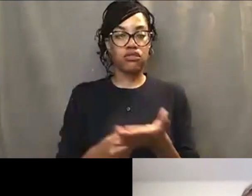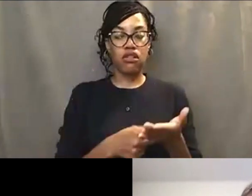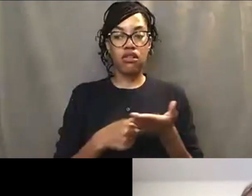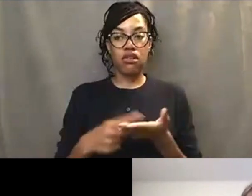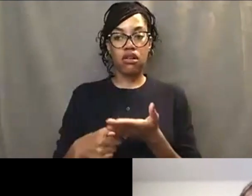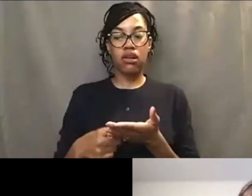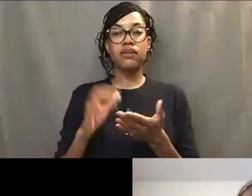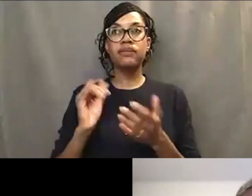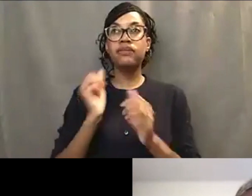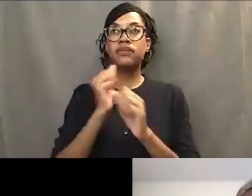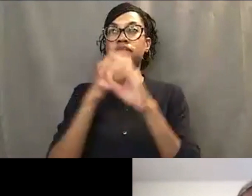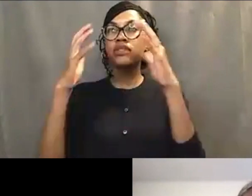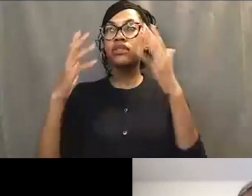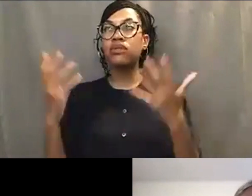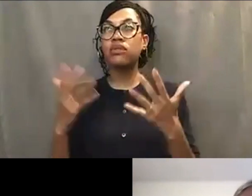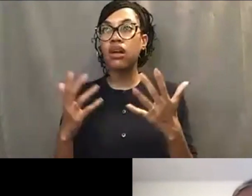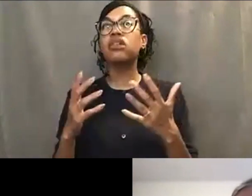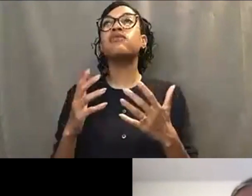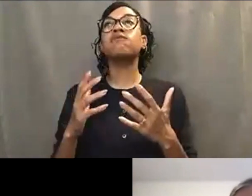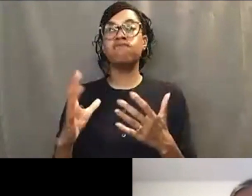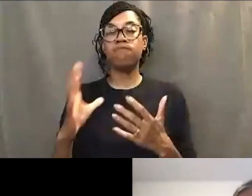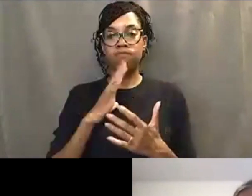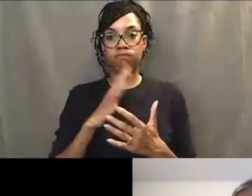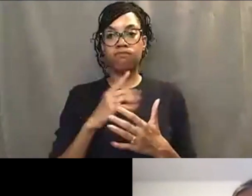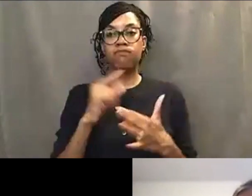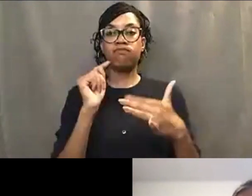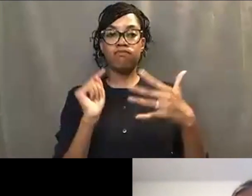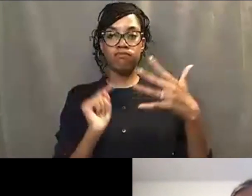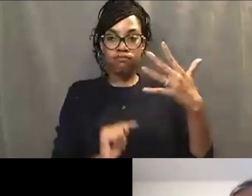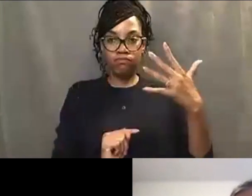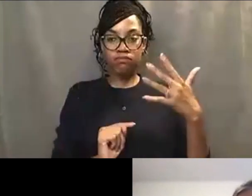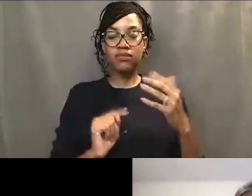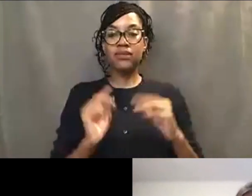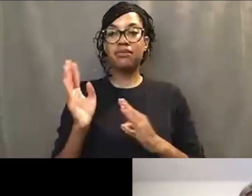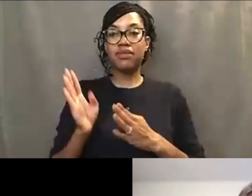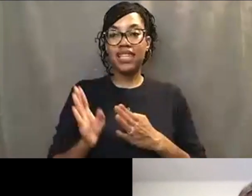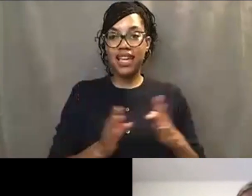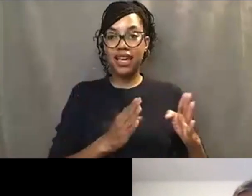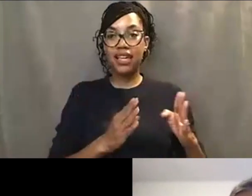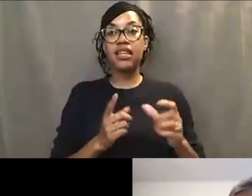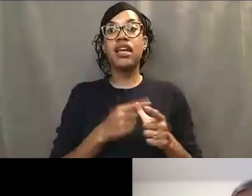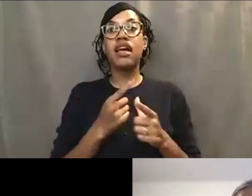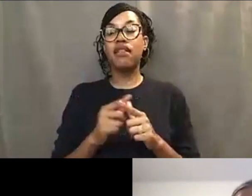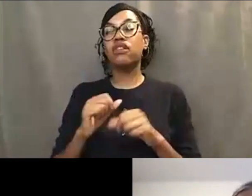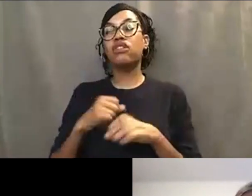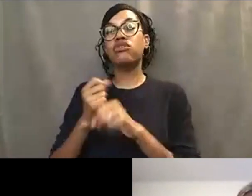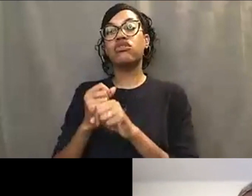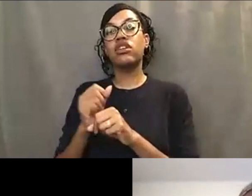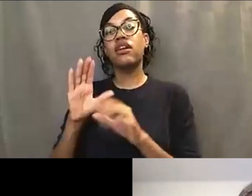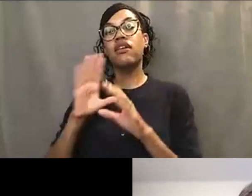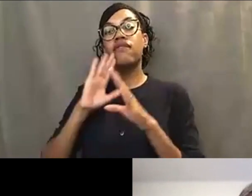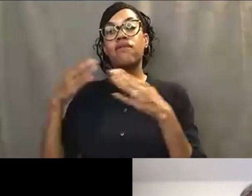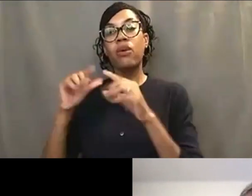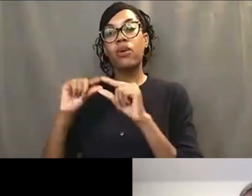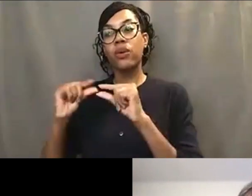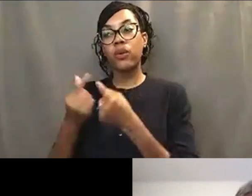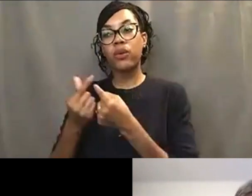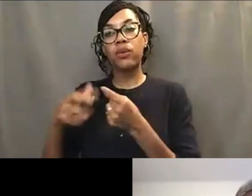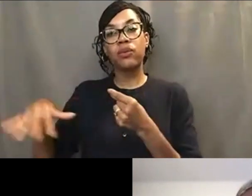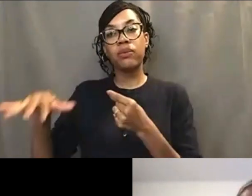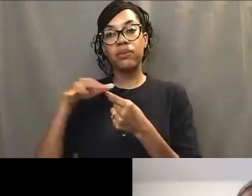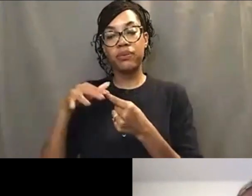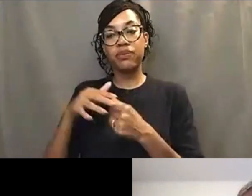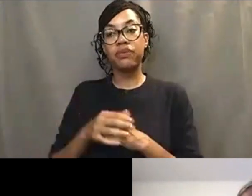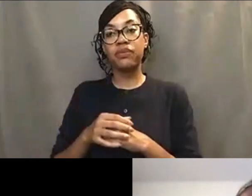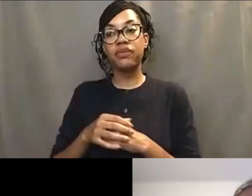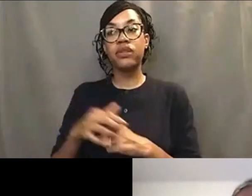listening with groups working on social, racial, and environmental justice campaigns And this listening